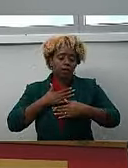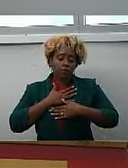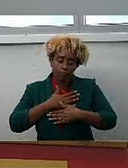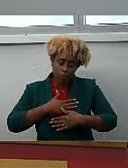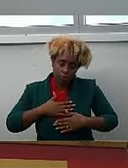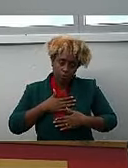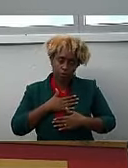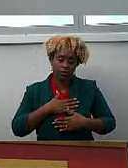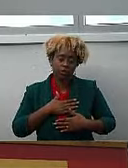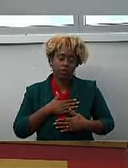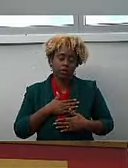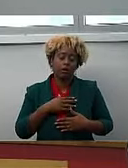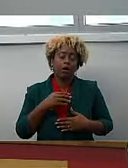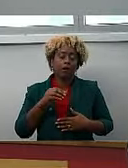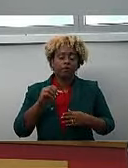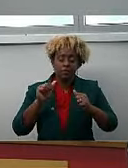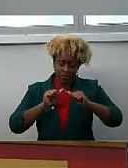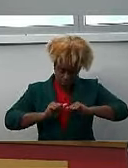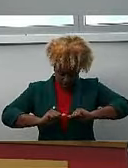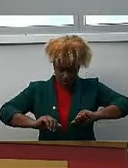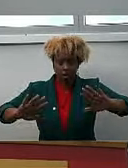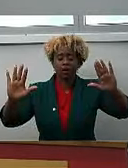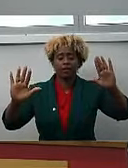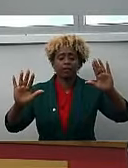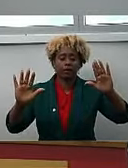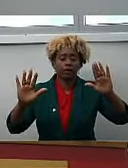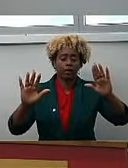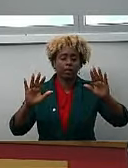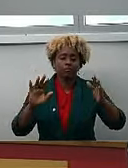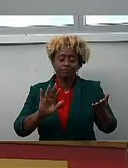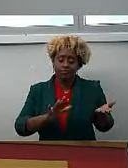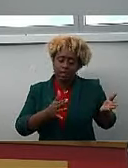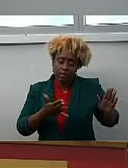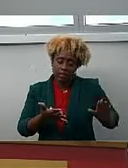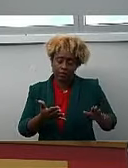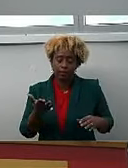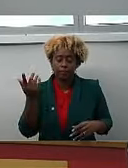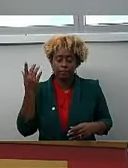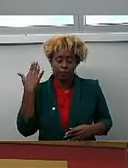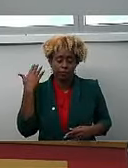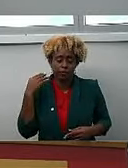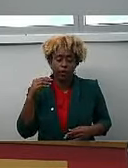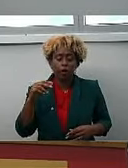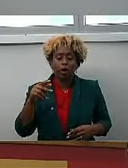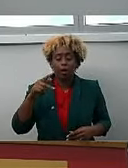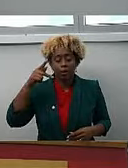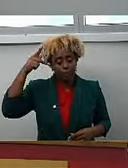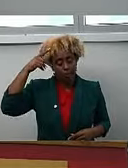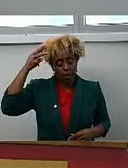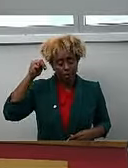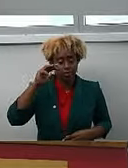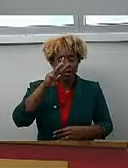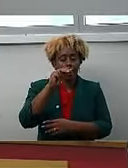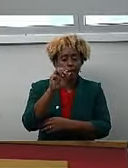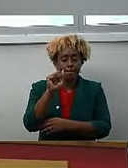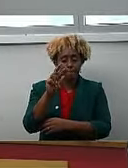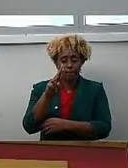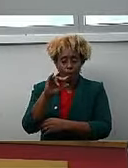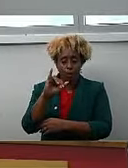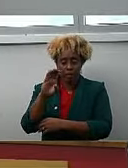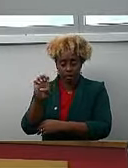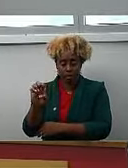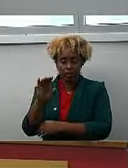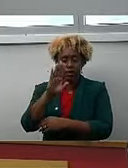the tragic sacrifice and martyrdom of Prime Minister Maurice Bishop, his cabinet colleagues, and